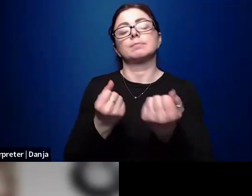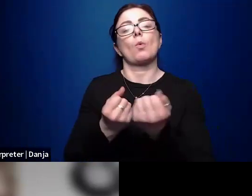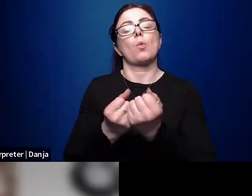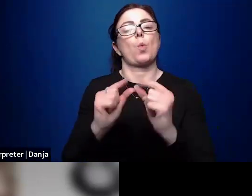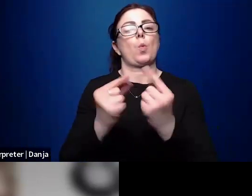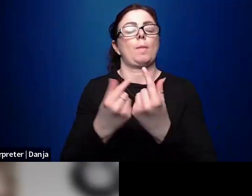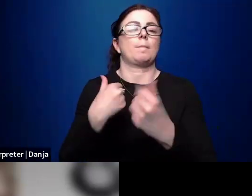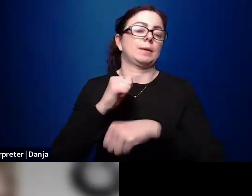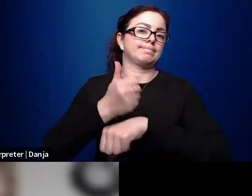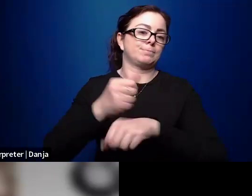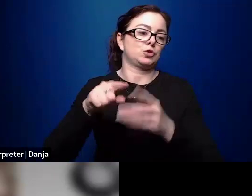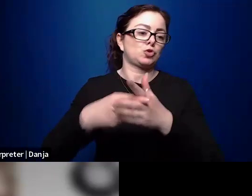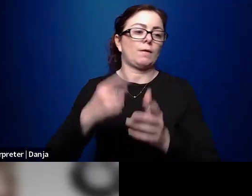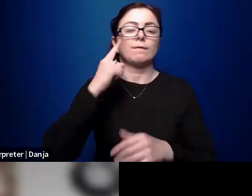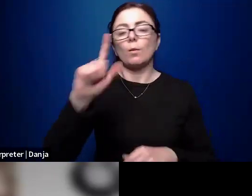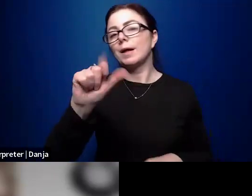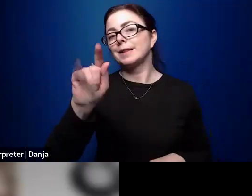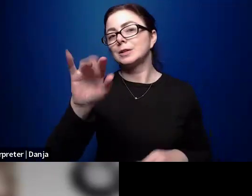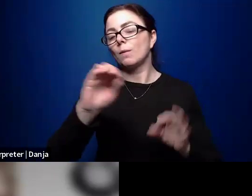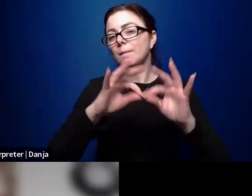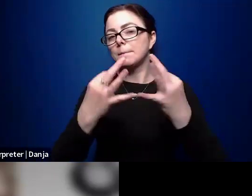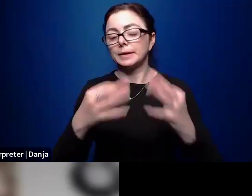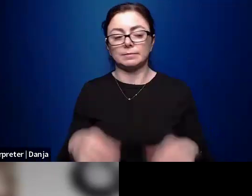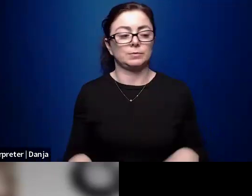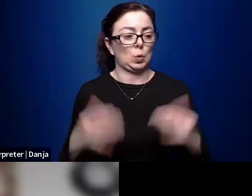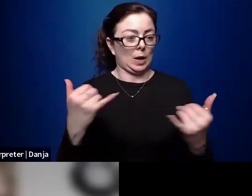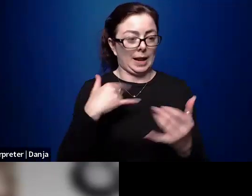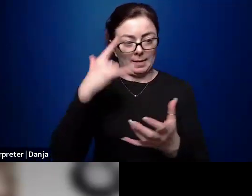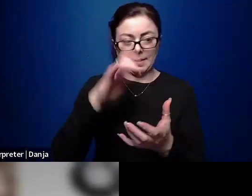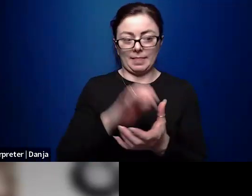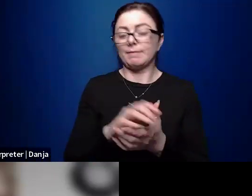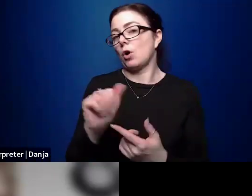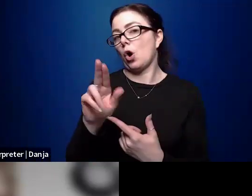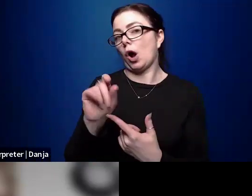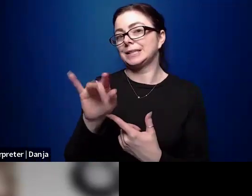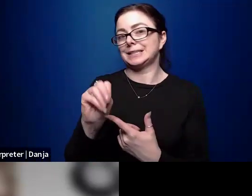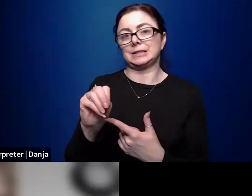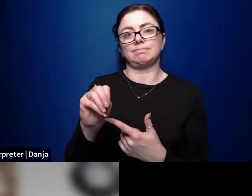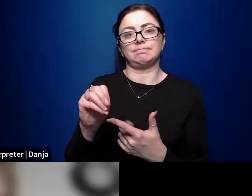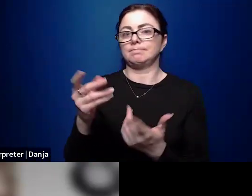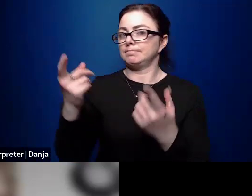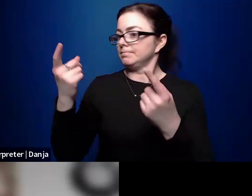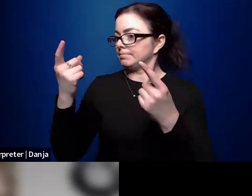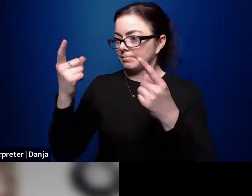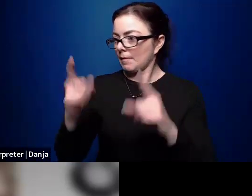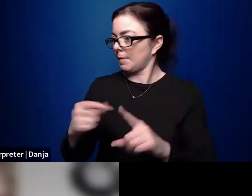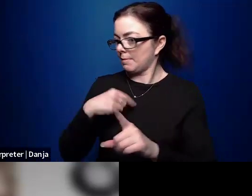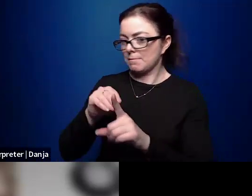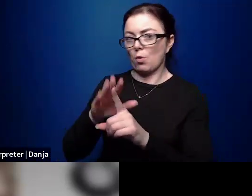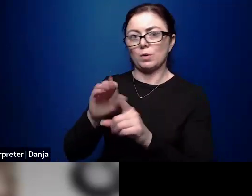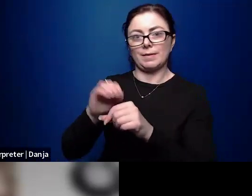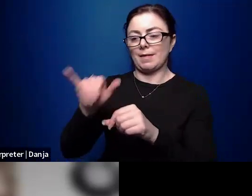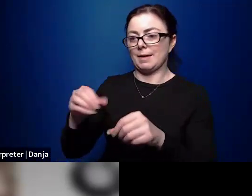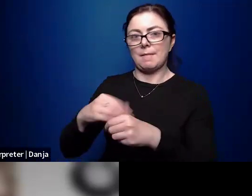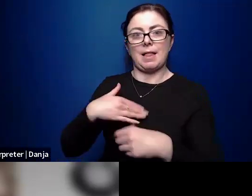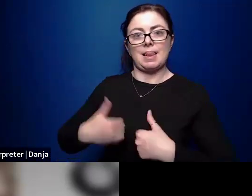families. Today, I believe the autism came into my life to teach me to see through a different